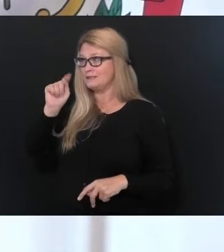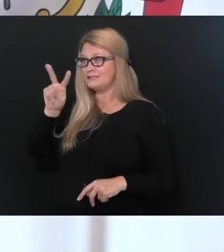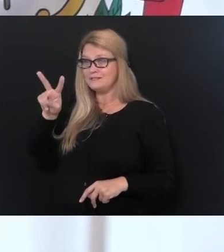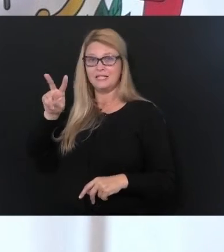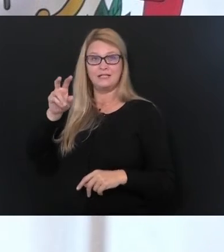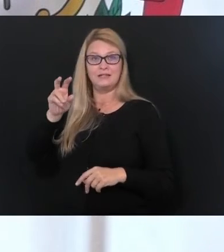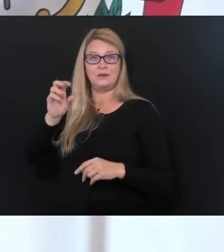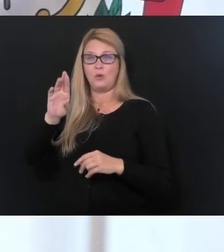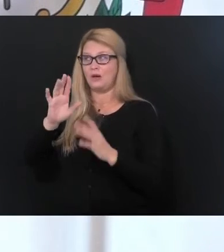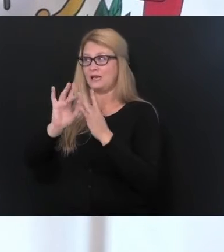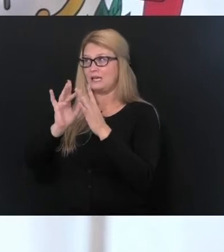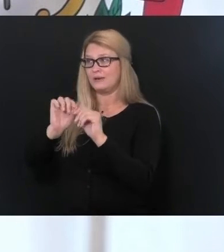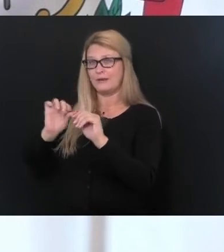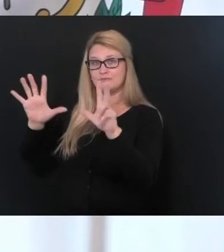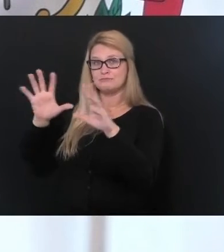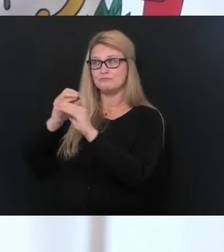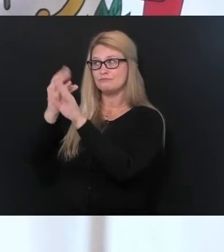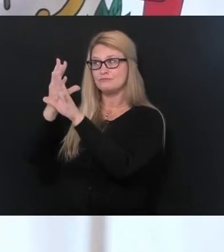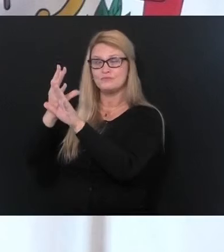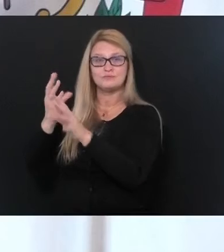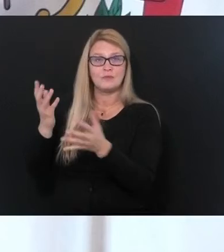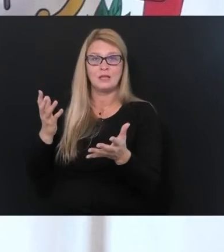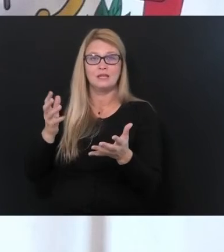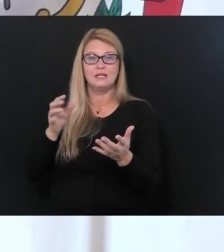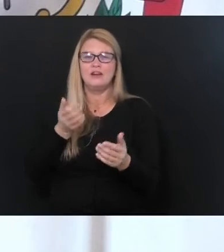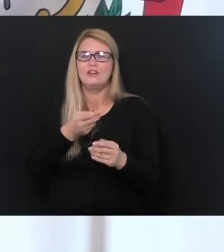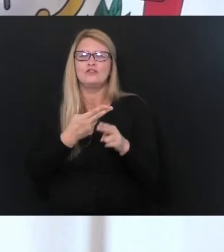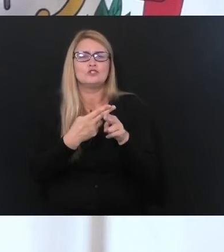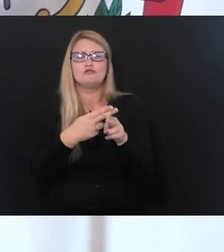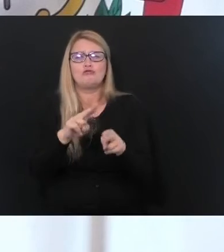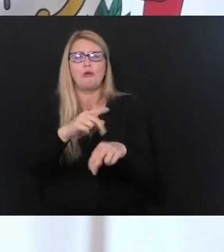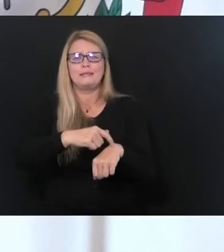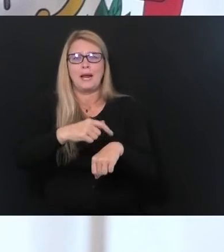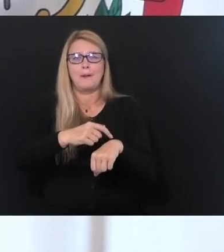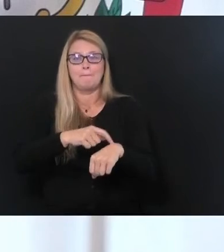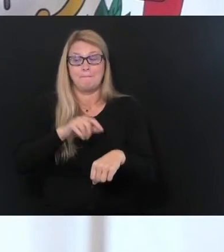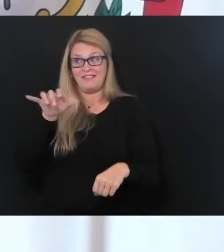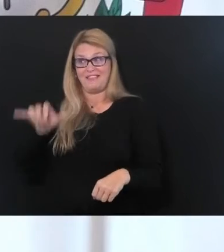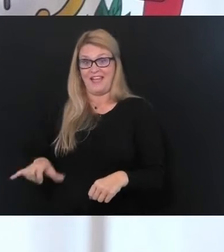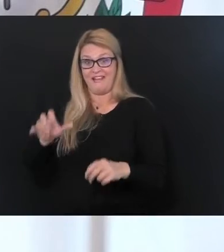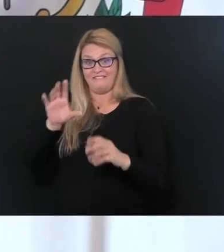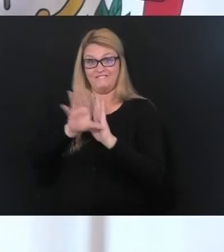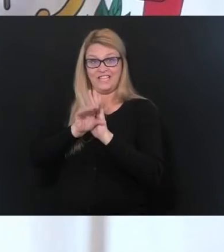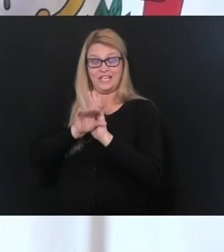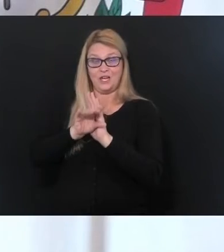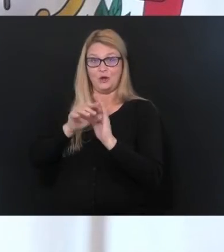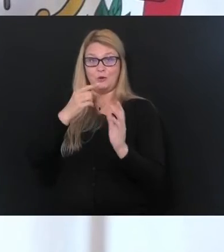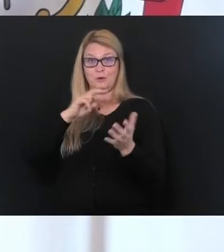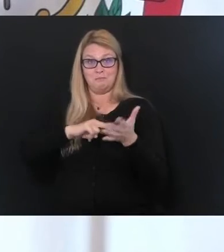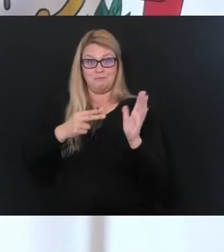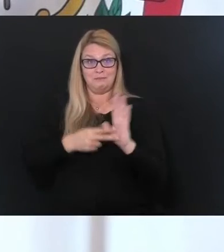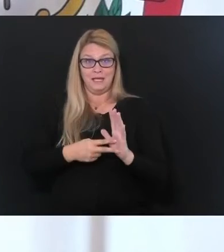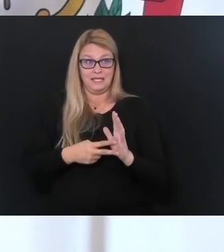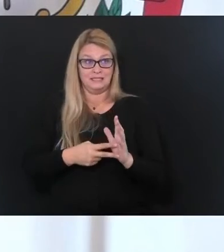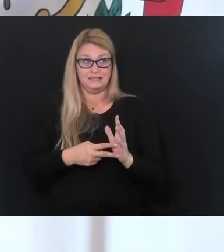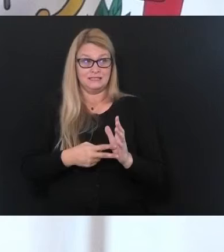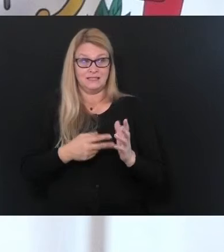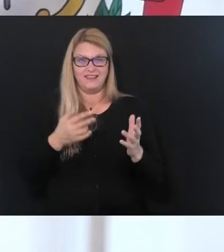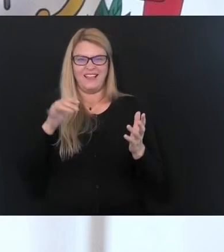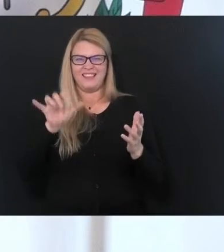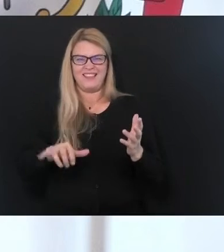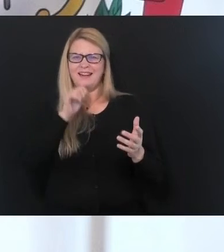a little while now. Just like that video said, this is not forever, it's for each